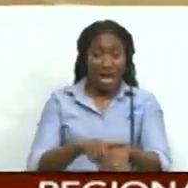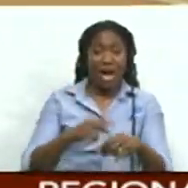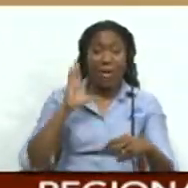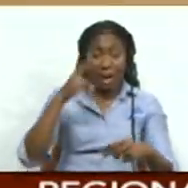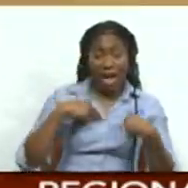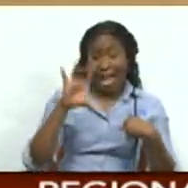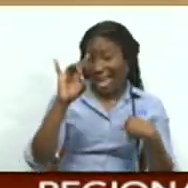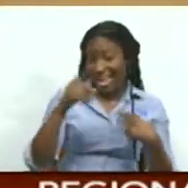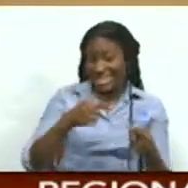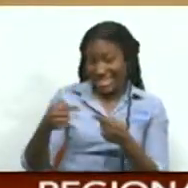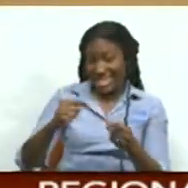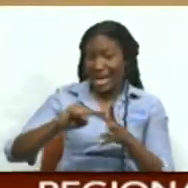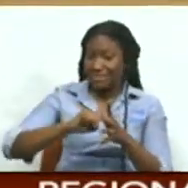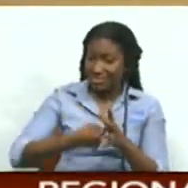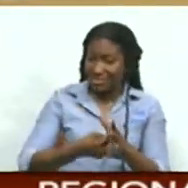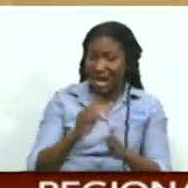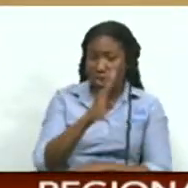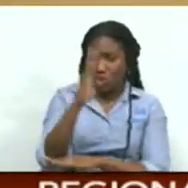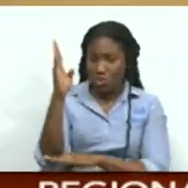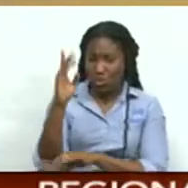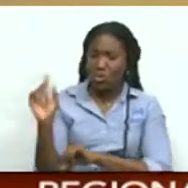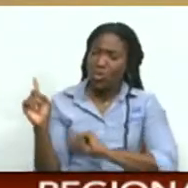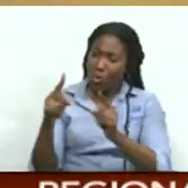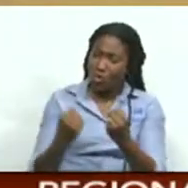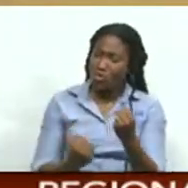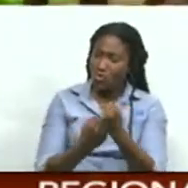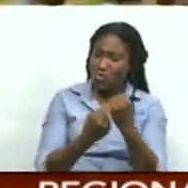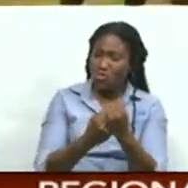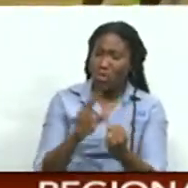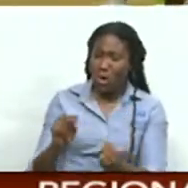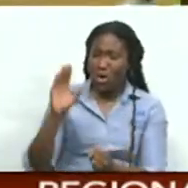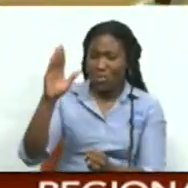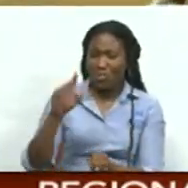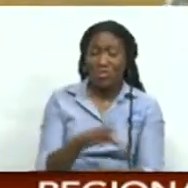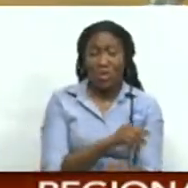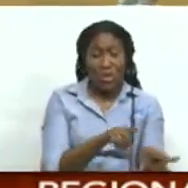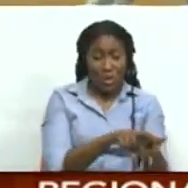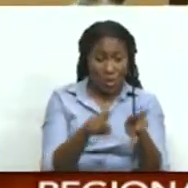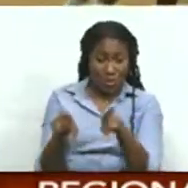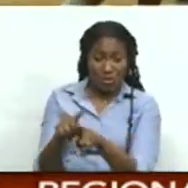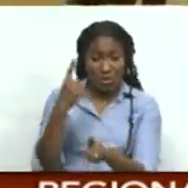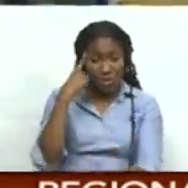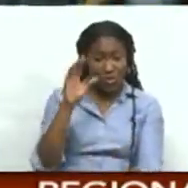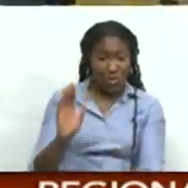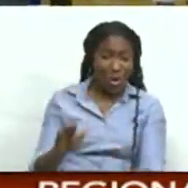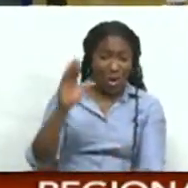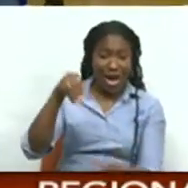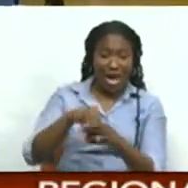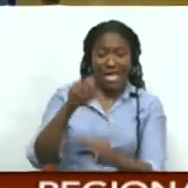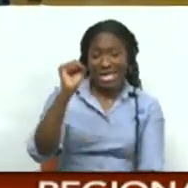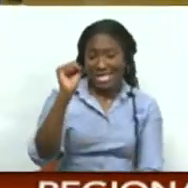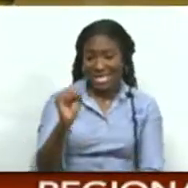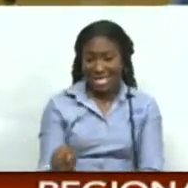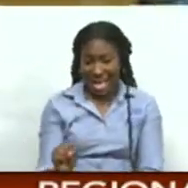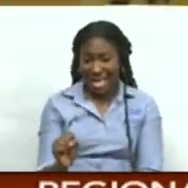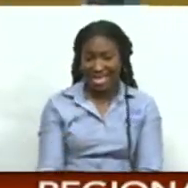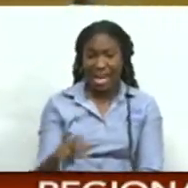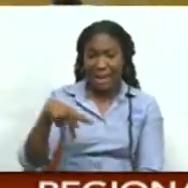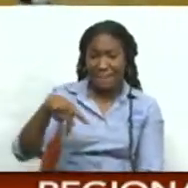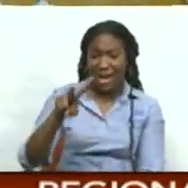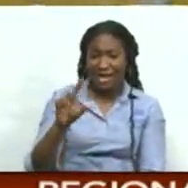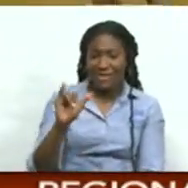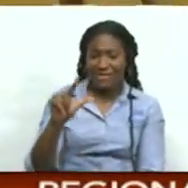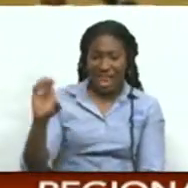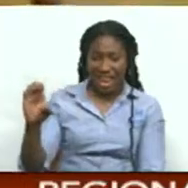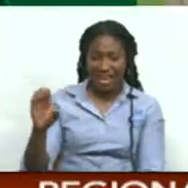starts at noon, so go support the best netball talent in the North. And it's All-Star Day at the Southern Regional Indoor Sport Arena in Pleasantville. Go for the dunk and